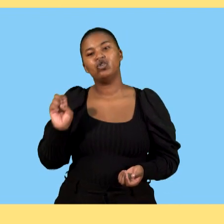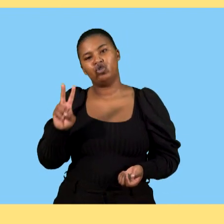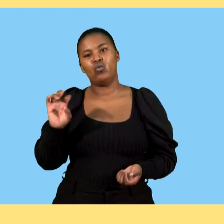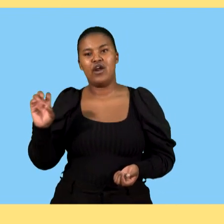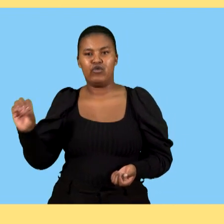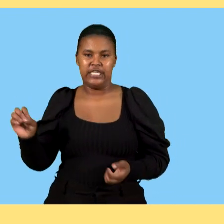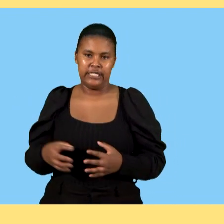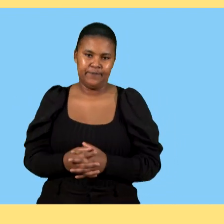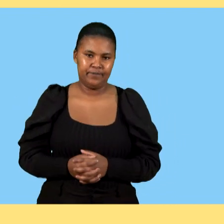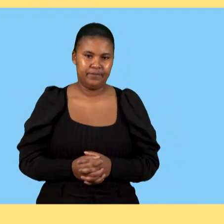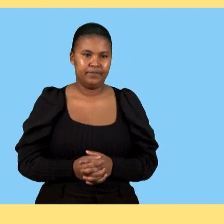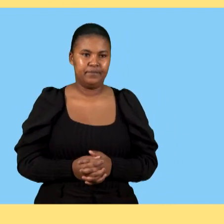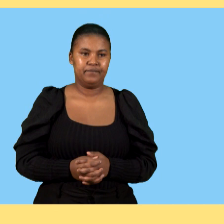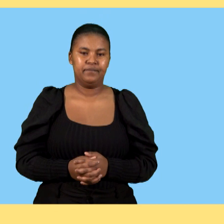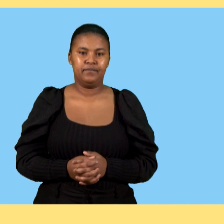3,200.